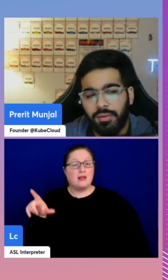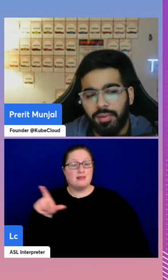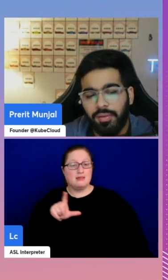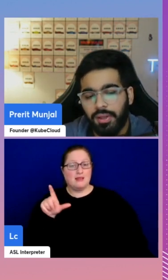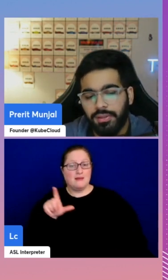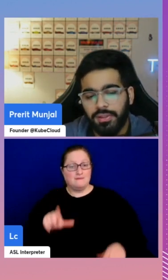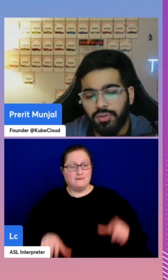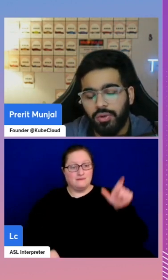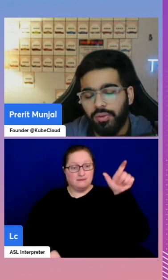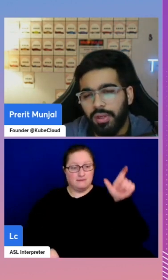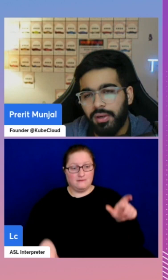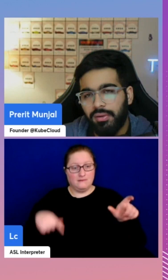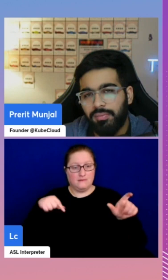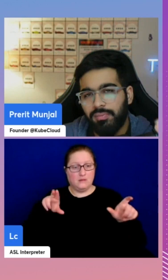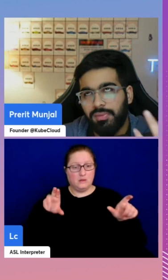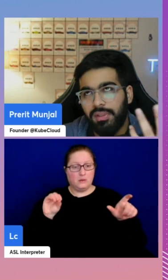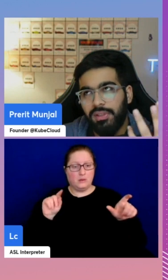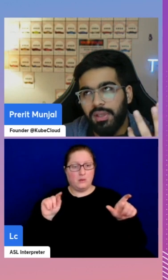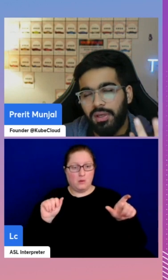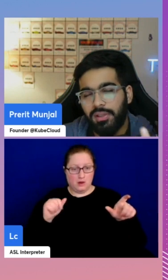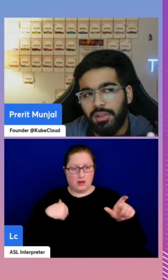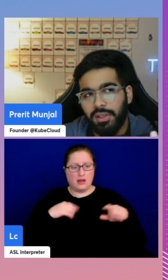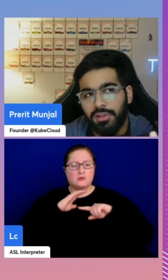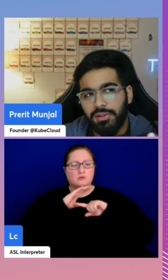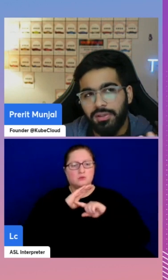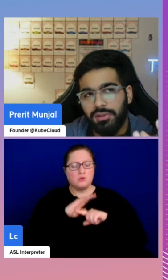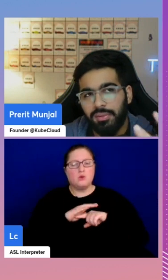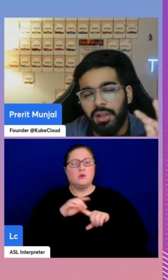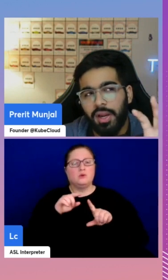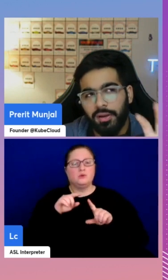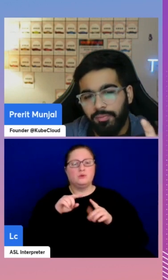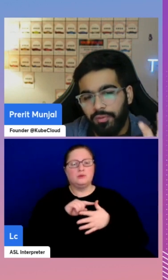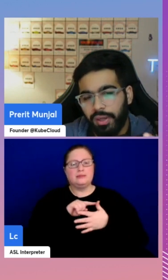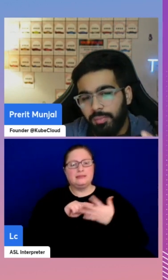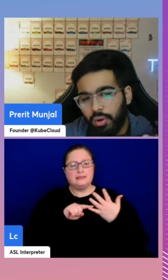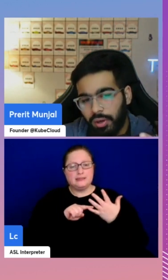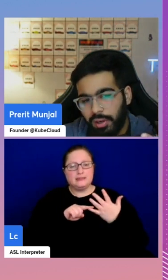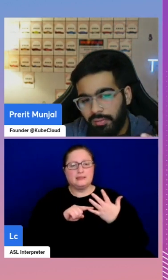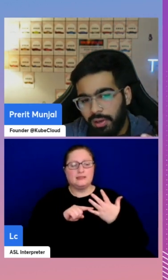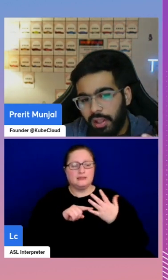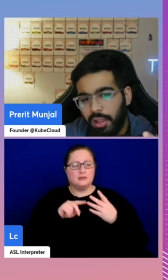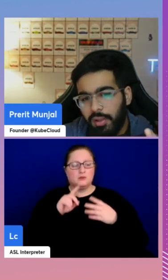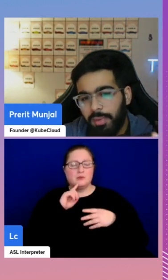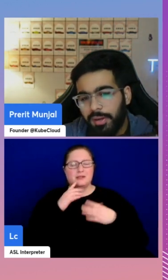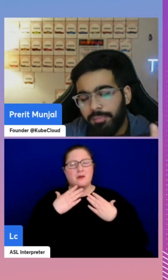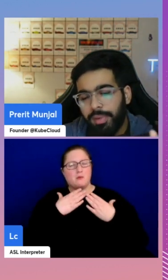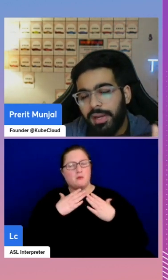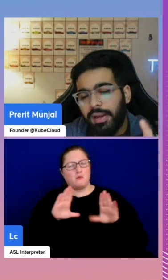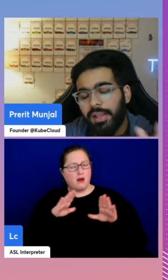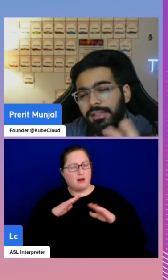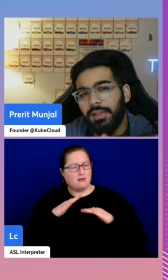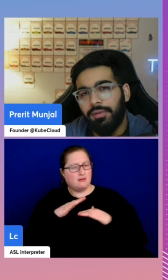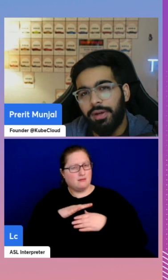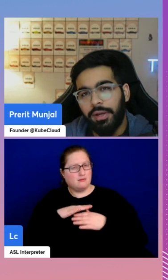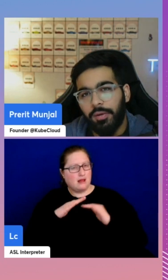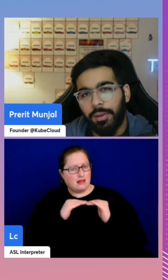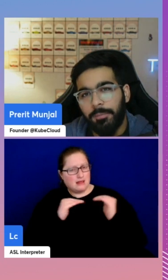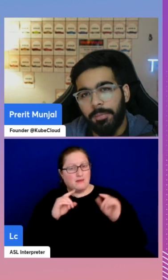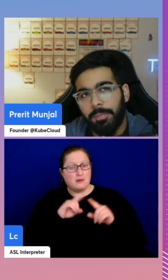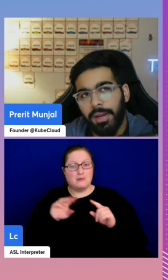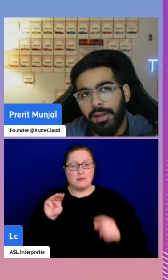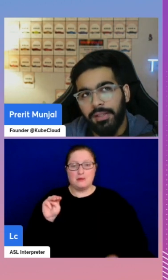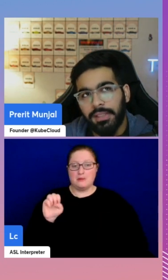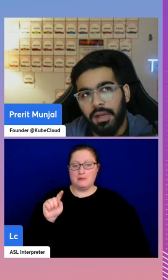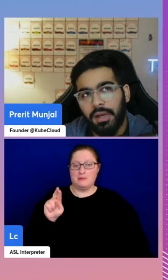that I just showed you, that these are the things at a very broader level, but metric is different.